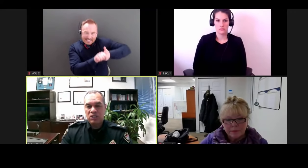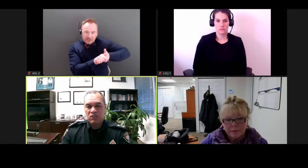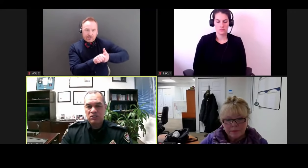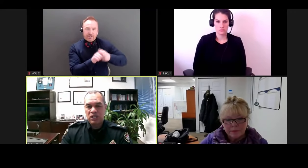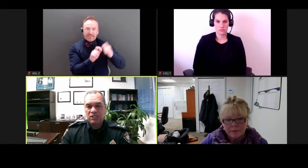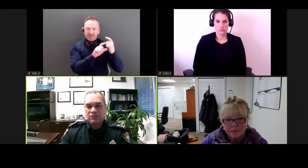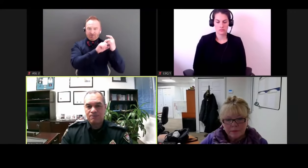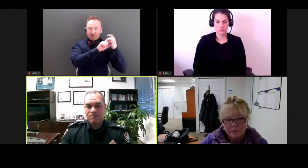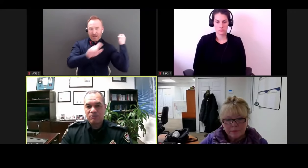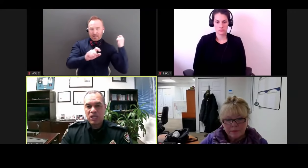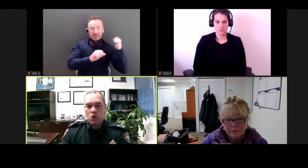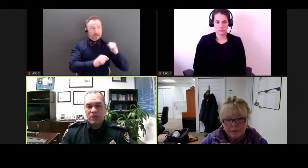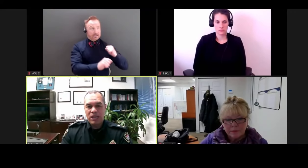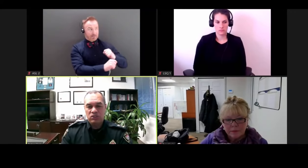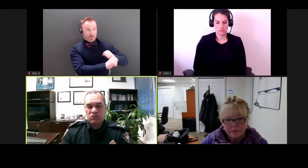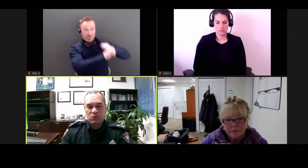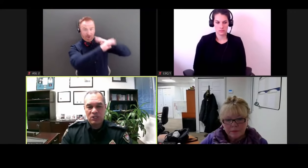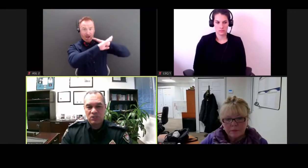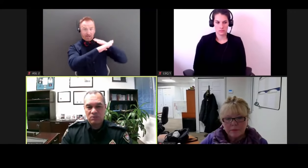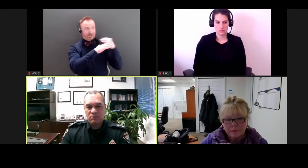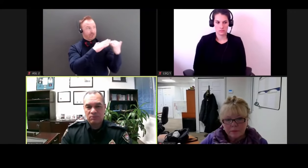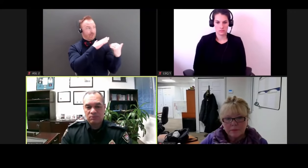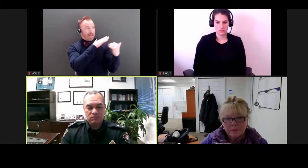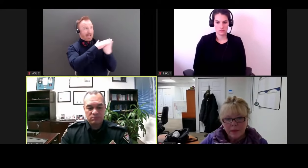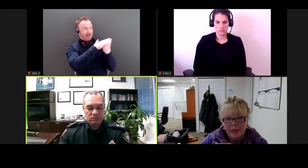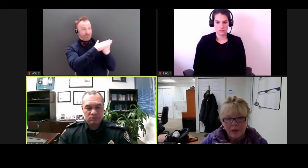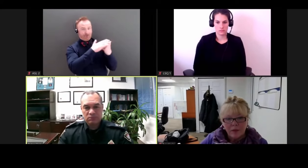city of this size. I hope that answers your question.